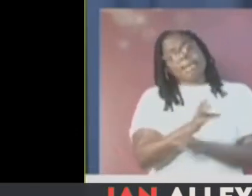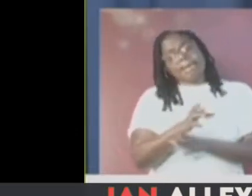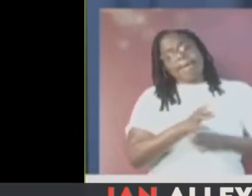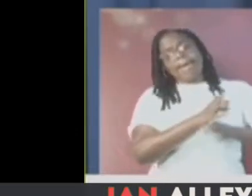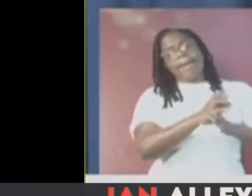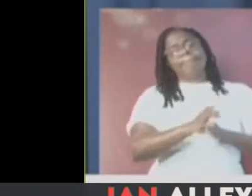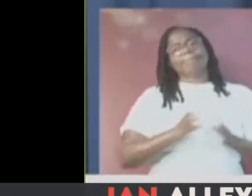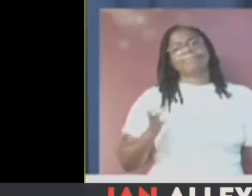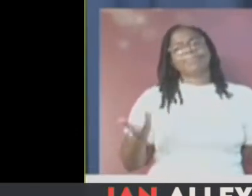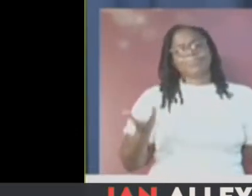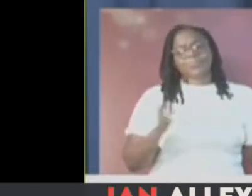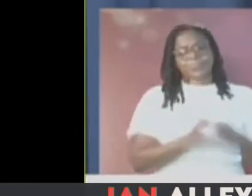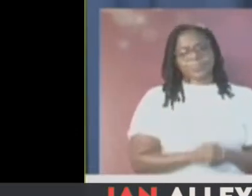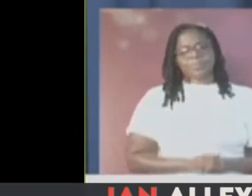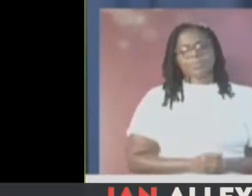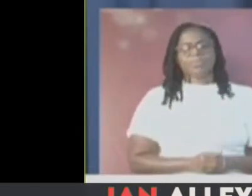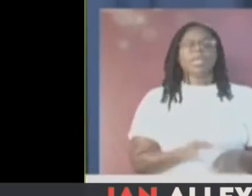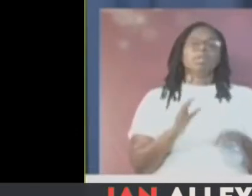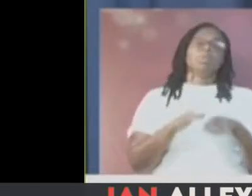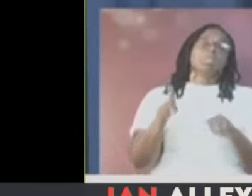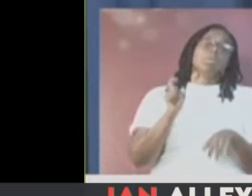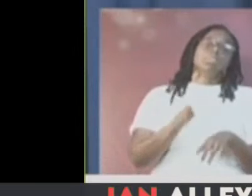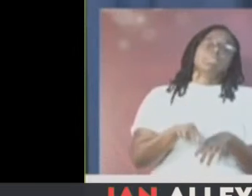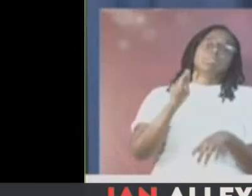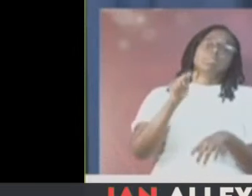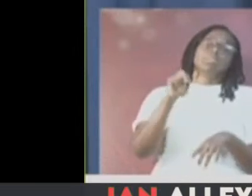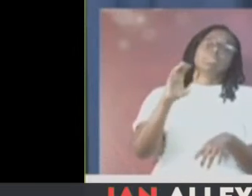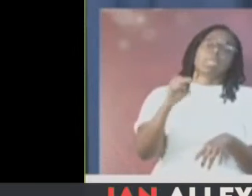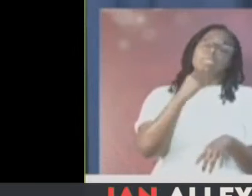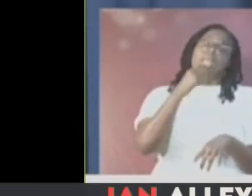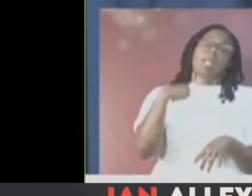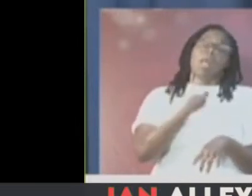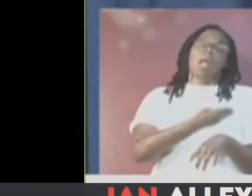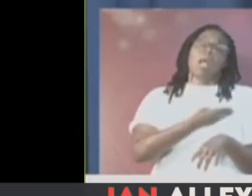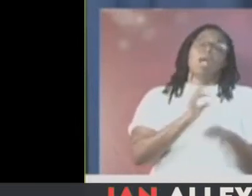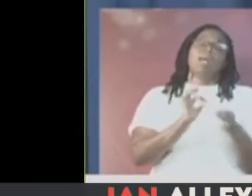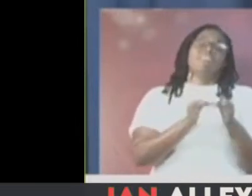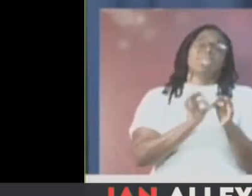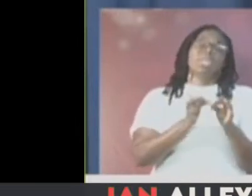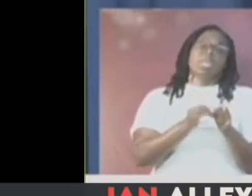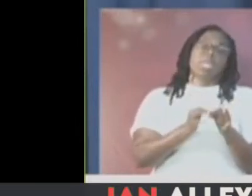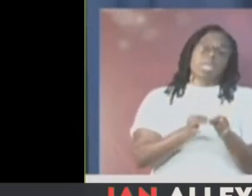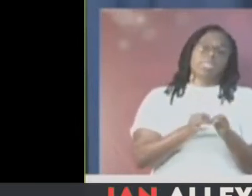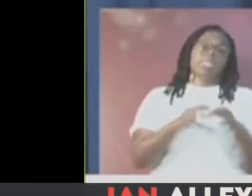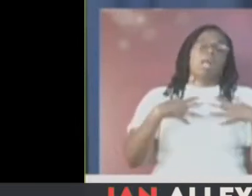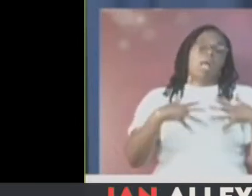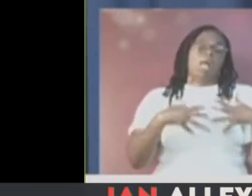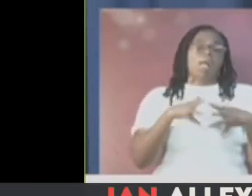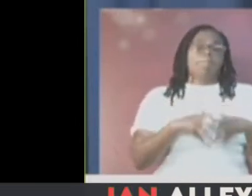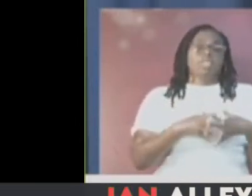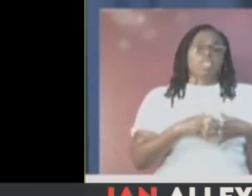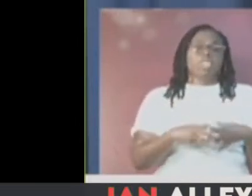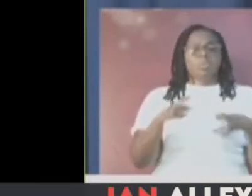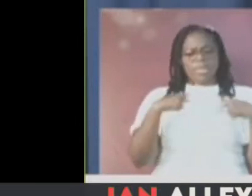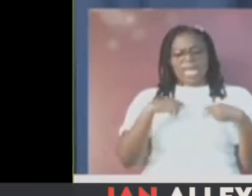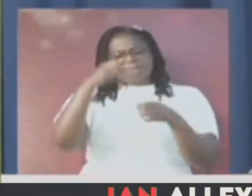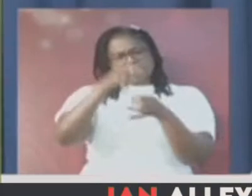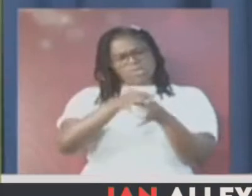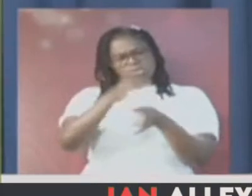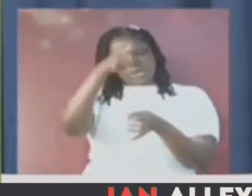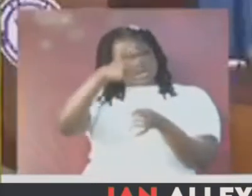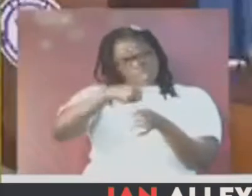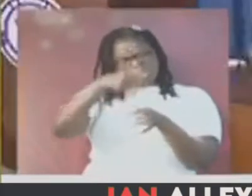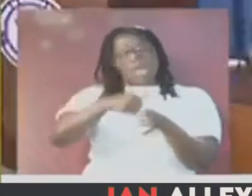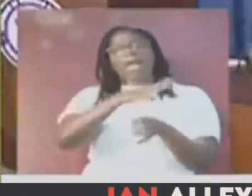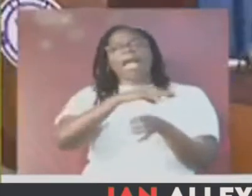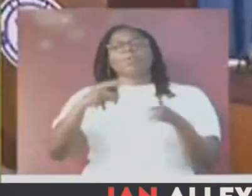are serviced. We don't need the UNC to tell us that. We have drugs, we have PPE, syringes, swabs. Thank you very much.